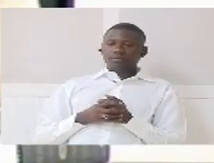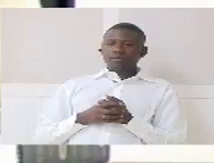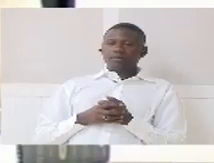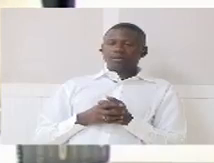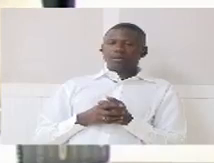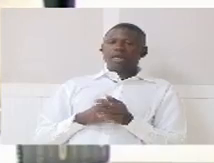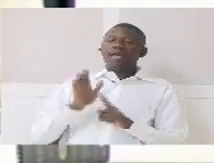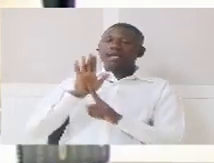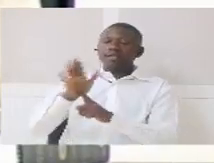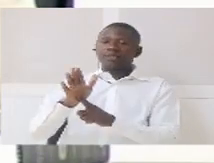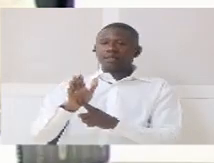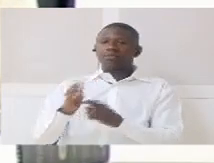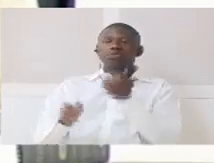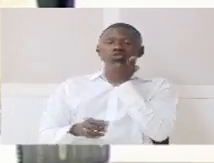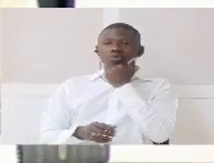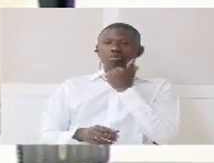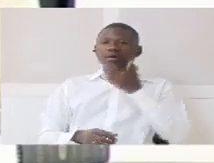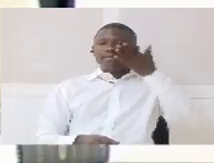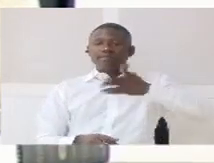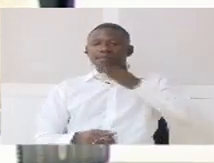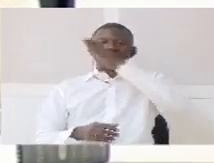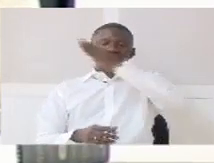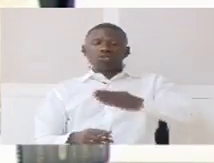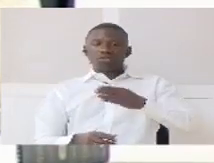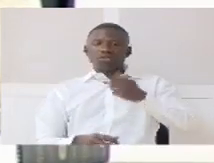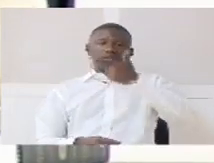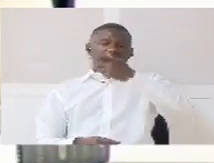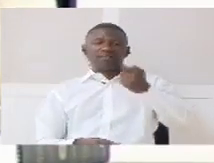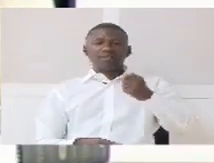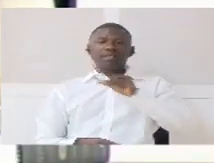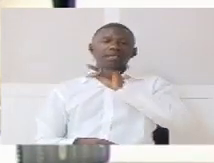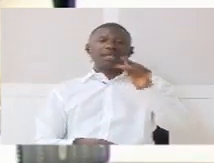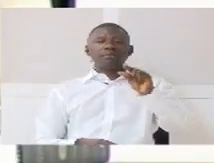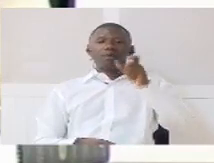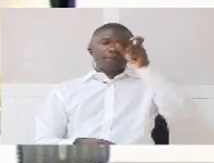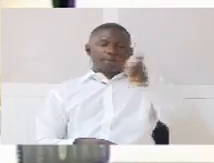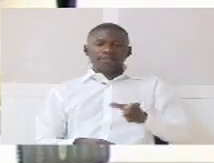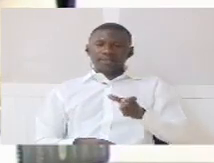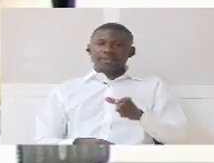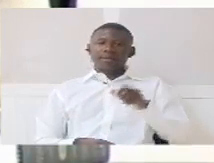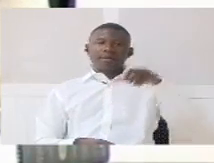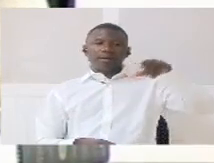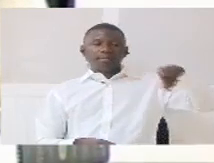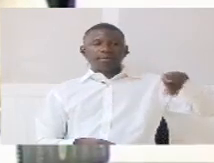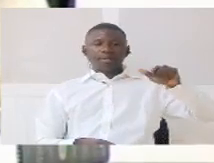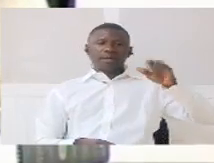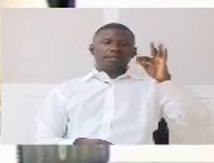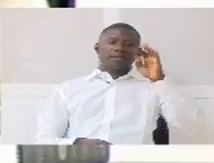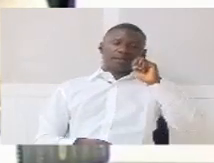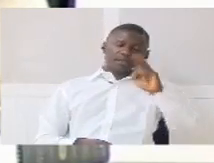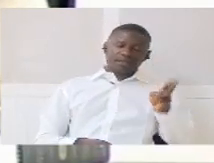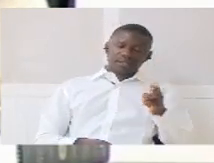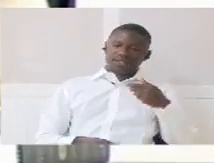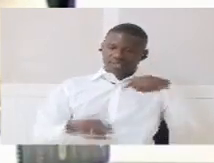15/70. Serial number. Patejao. 15/70. Patejao. Is a list of konole meaning the pardon. Is in the